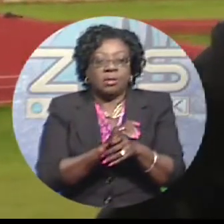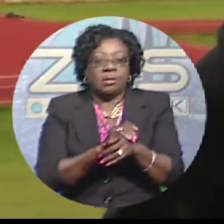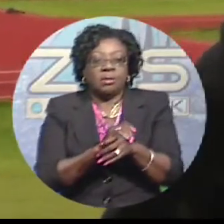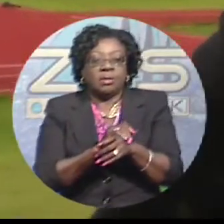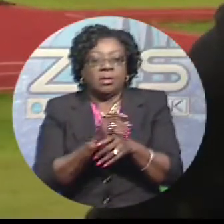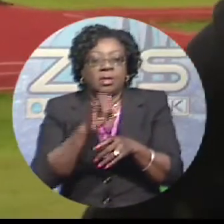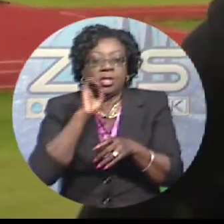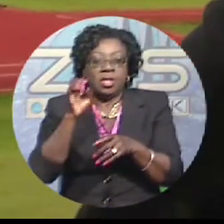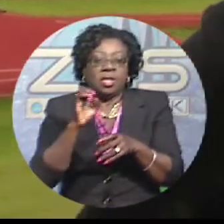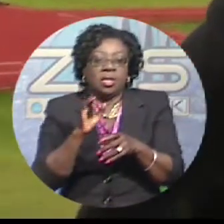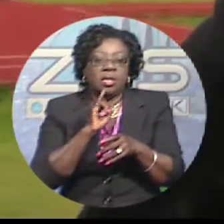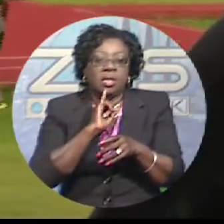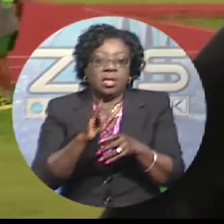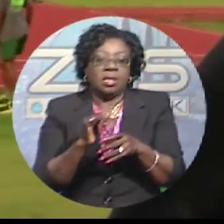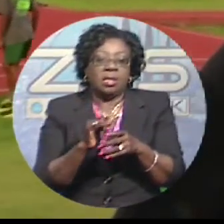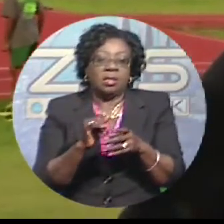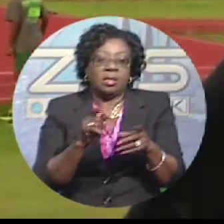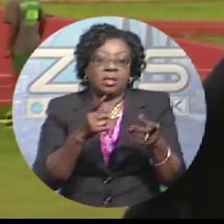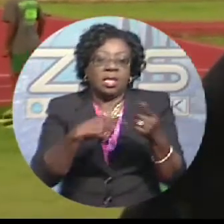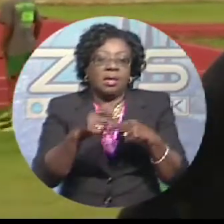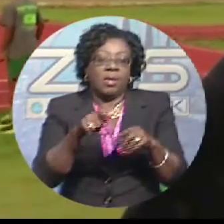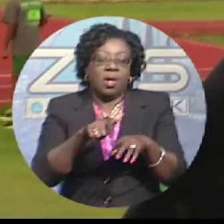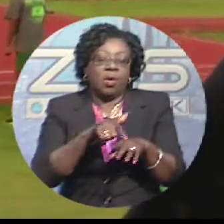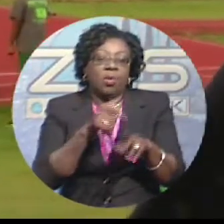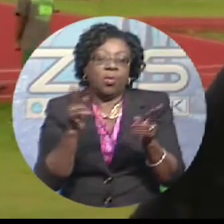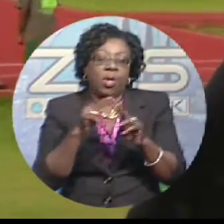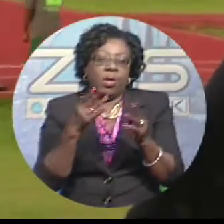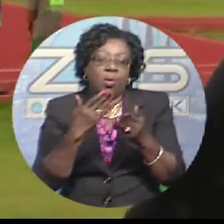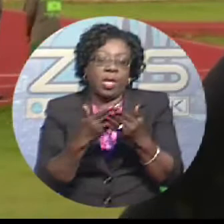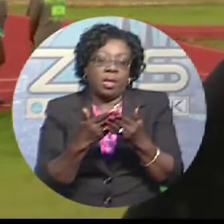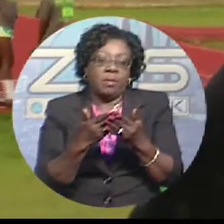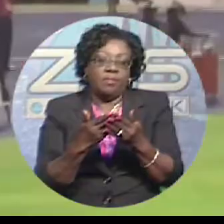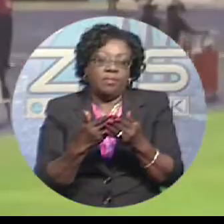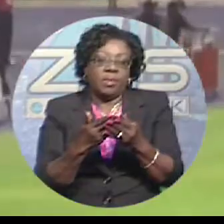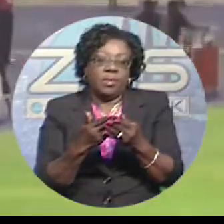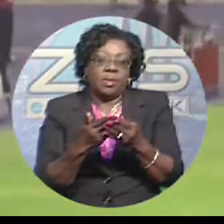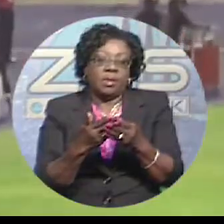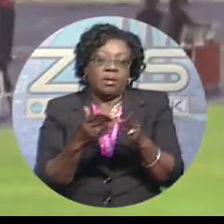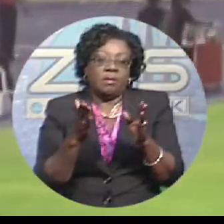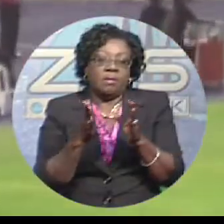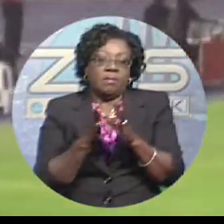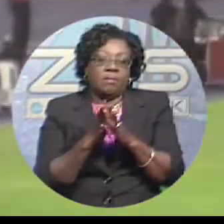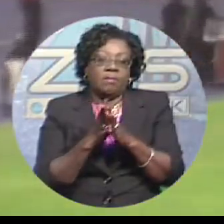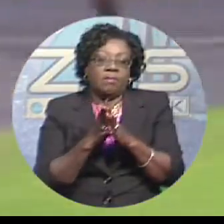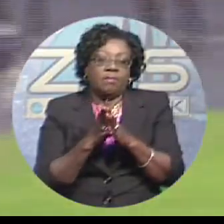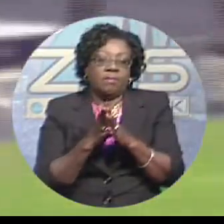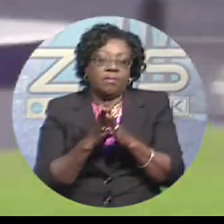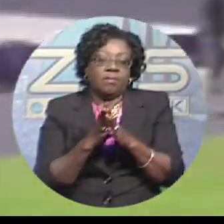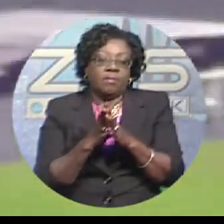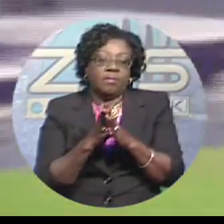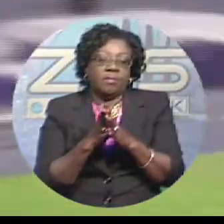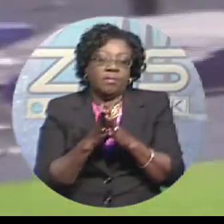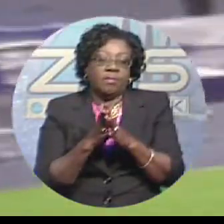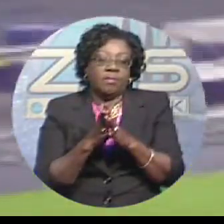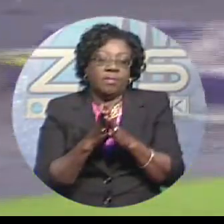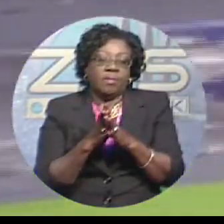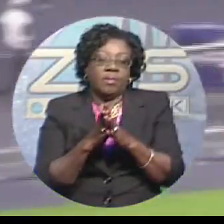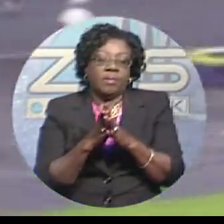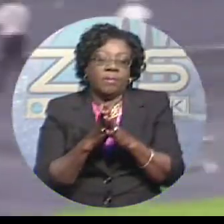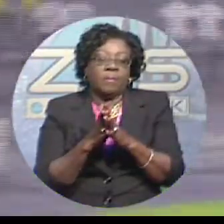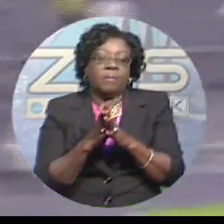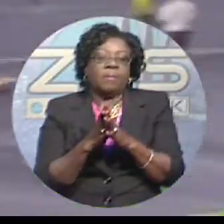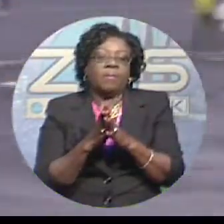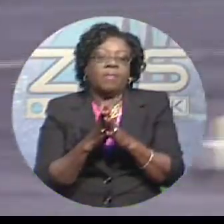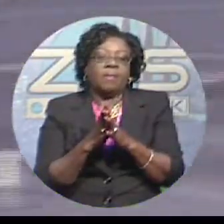me that she's really coming along pretty good, so it didn't catch him too much of a surprise. Is she peaking at the right time with the World